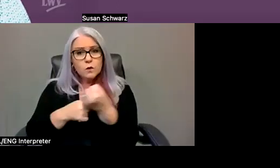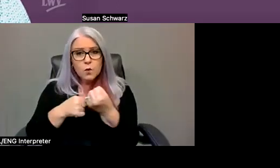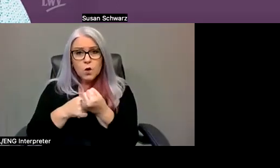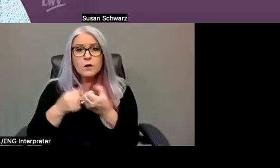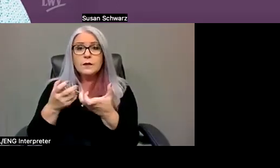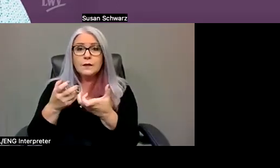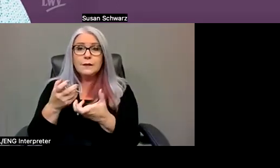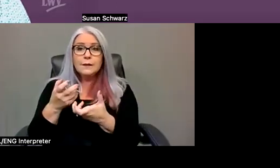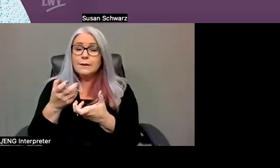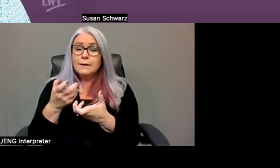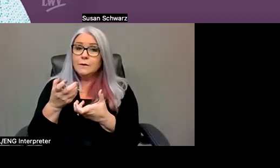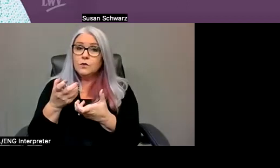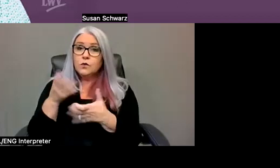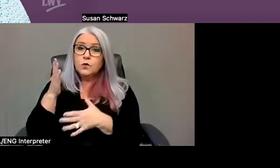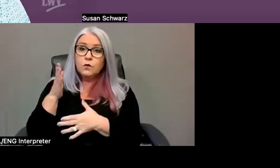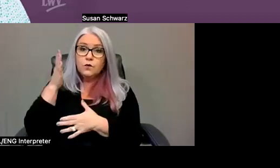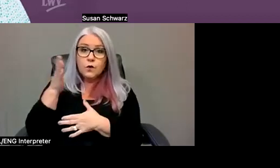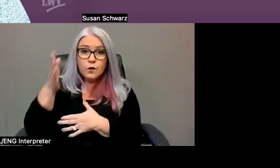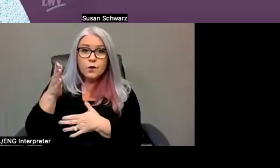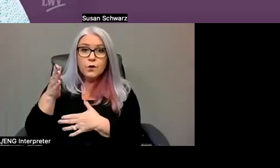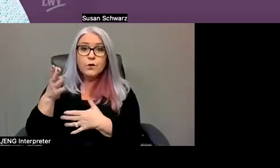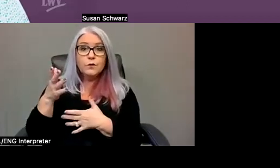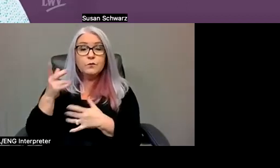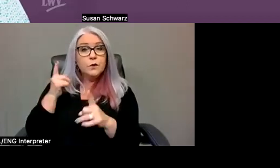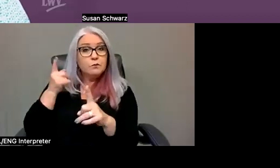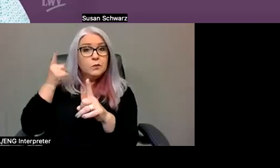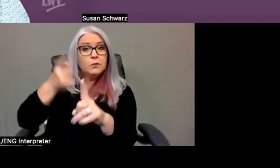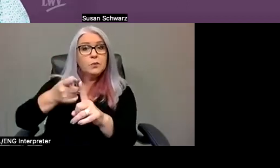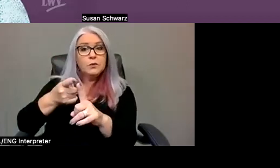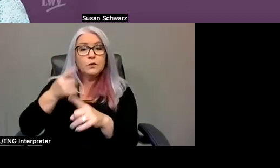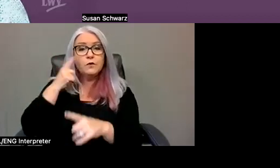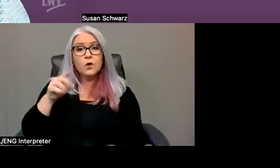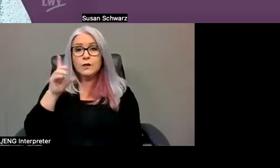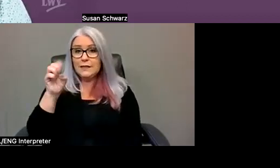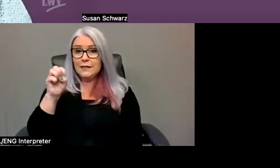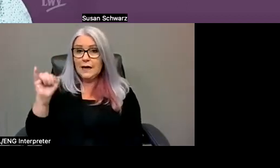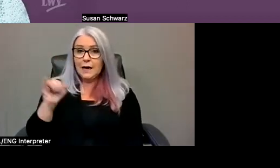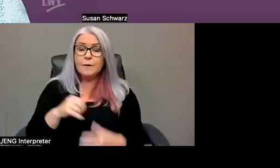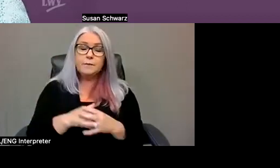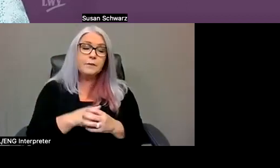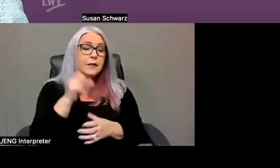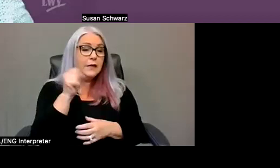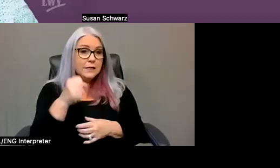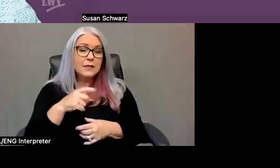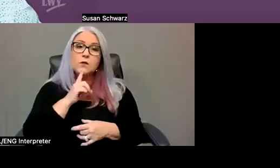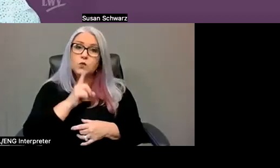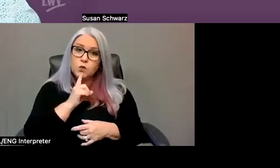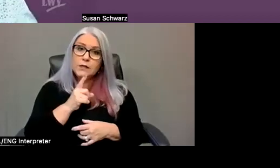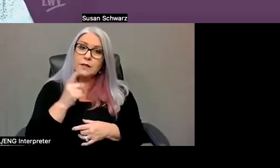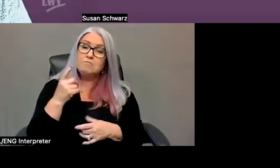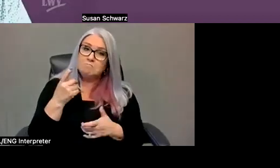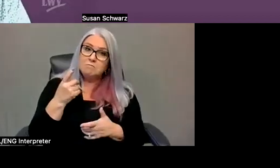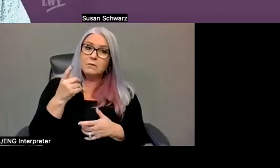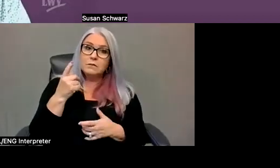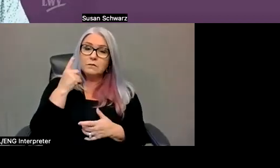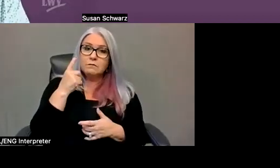measures to further the goals of DEI? Most certainly, I do think it's very important, and it's